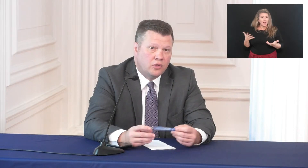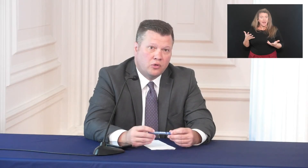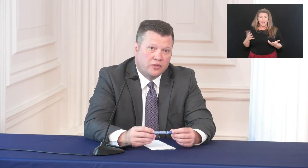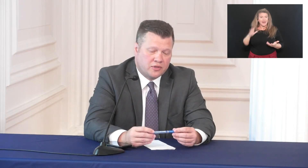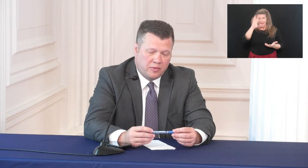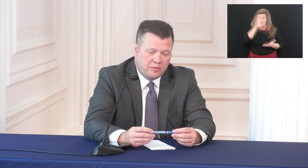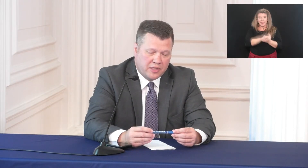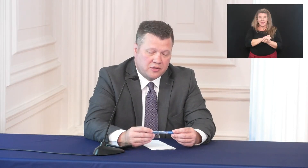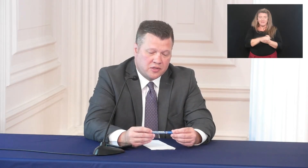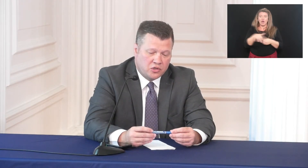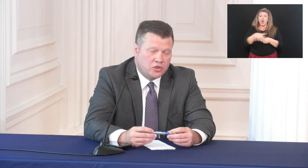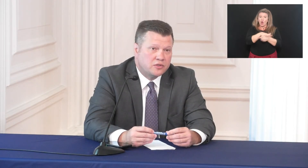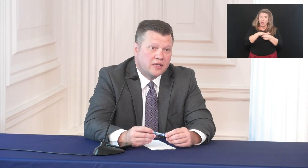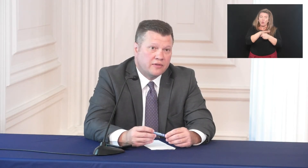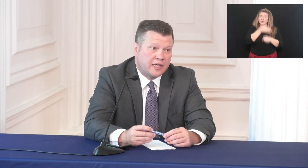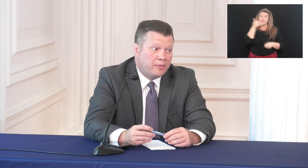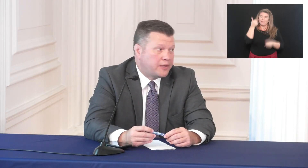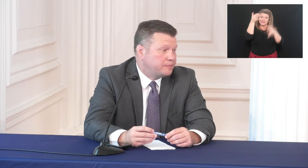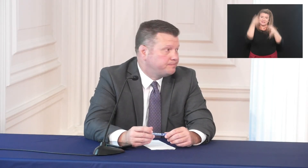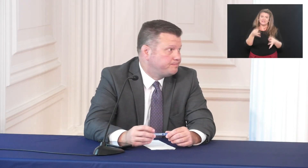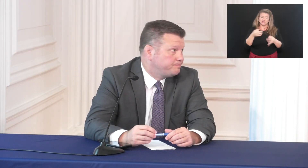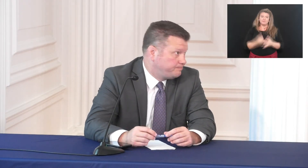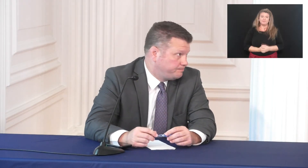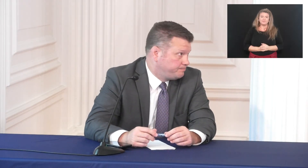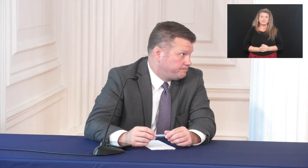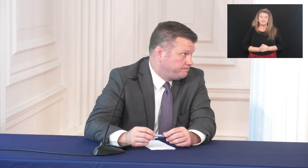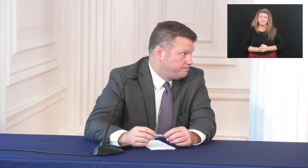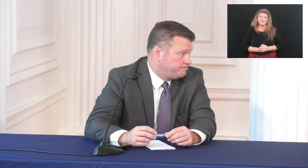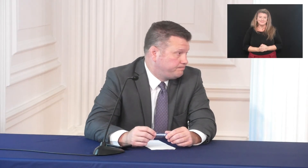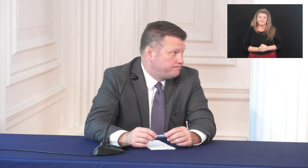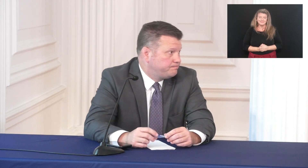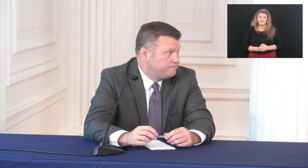again, locally is going to be the best decisions they can make.